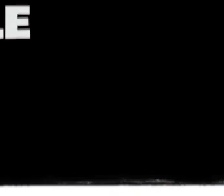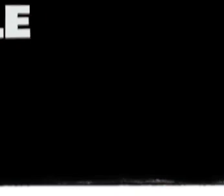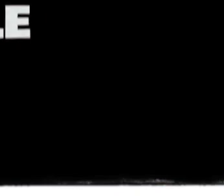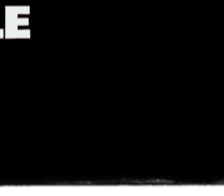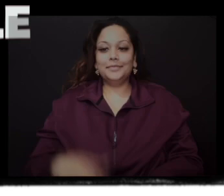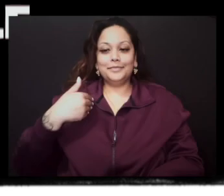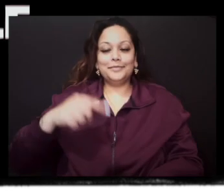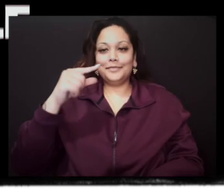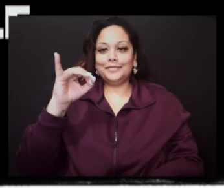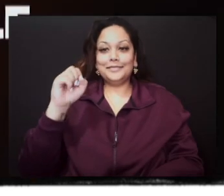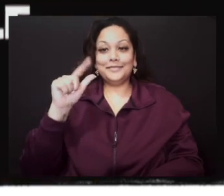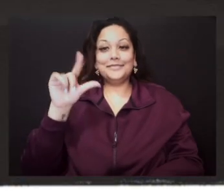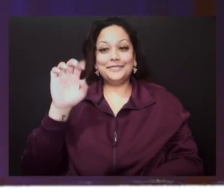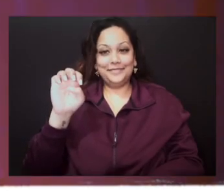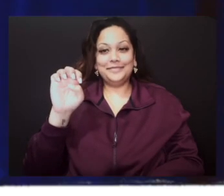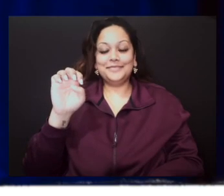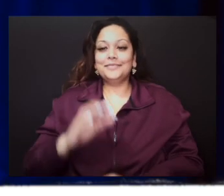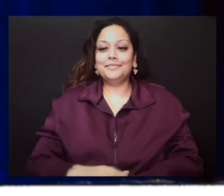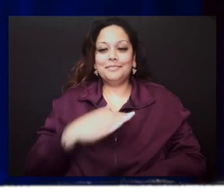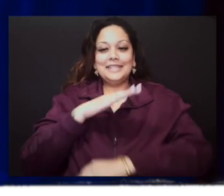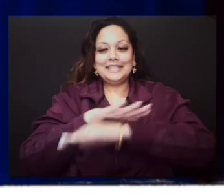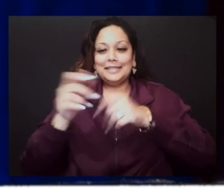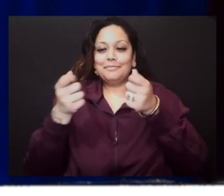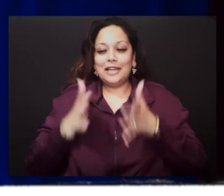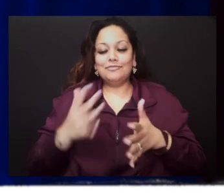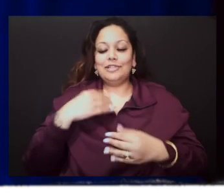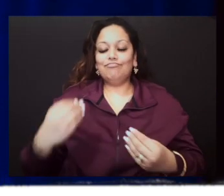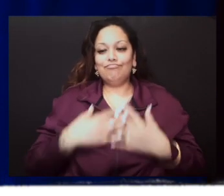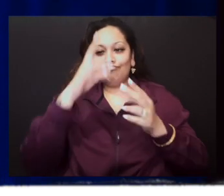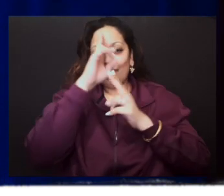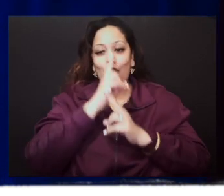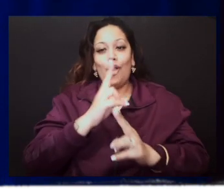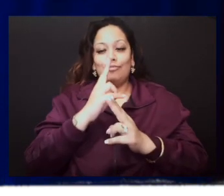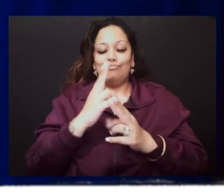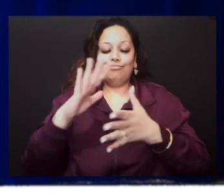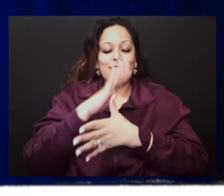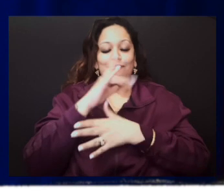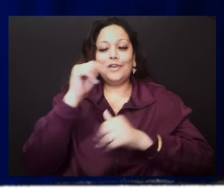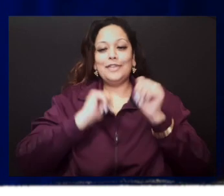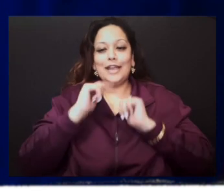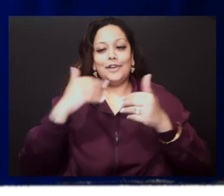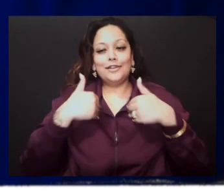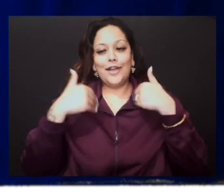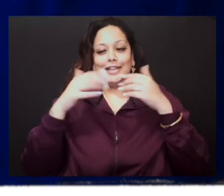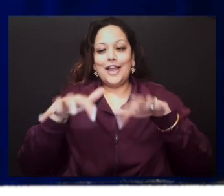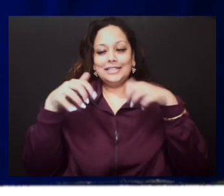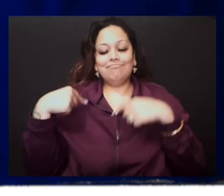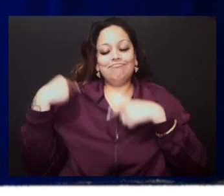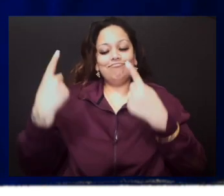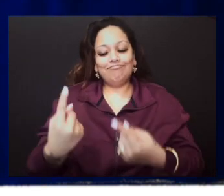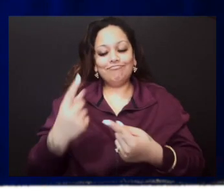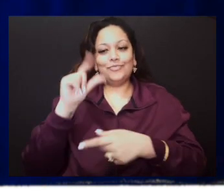My name is Giselle Clarke-Trenamen, and I have had the honor of being a stage manager primarily for theatre for young audiences